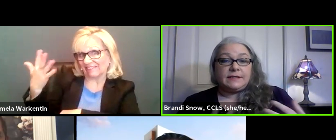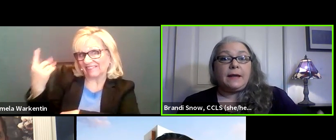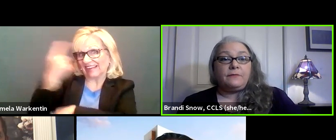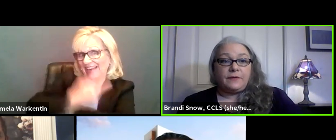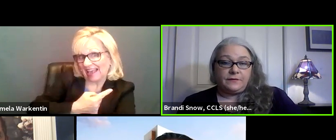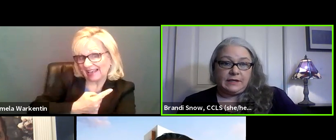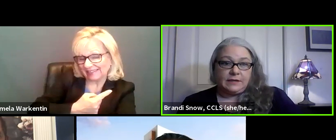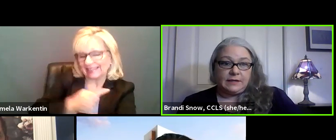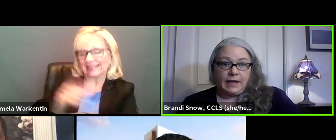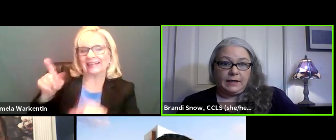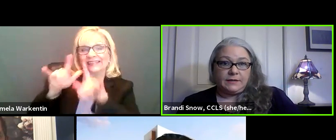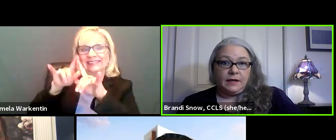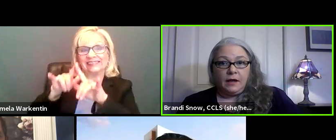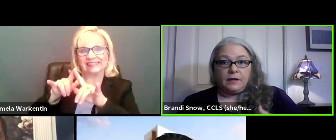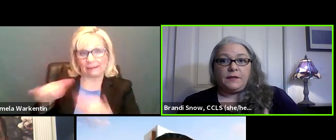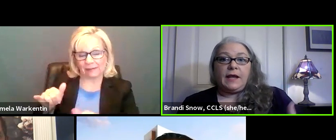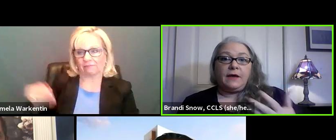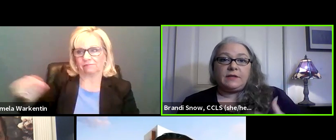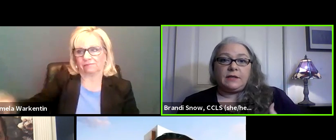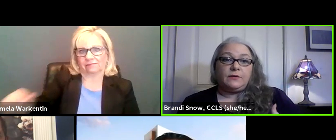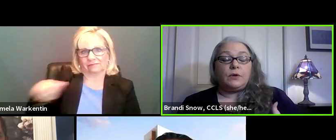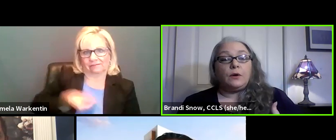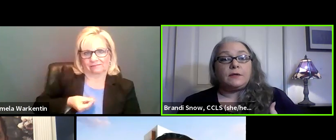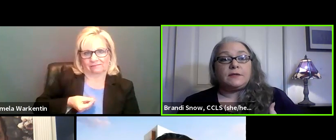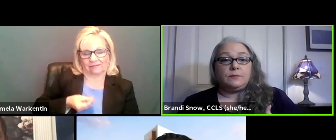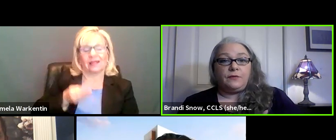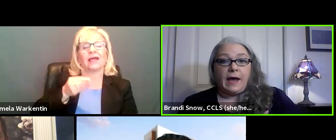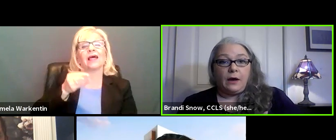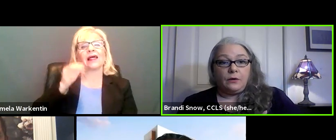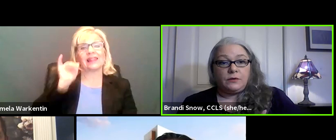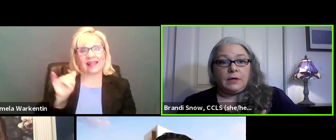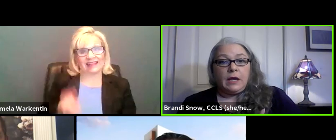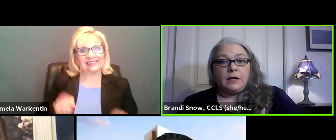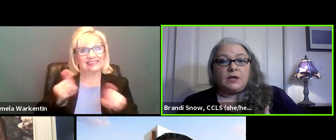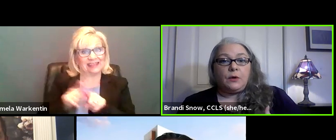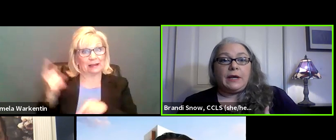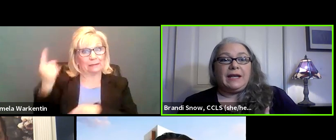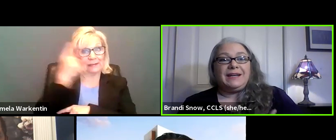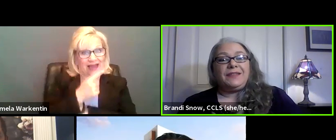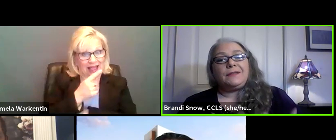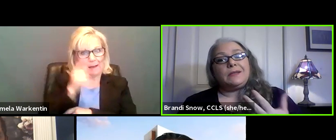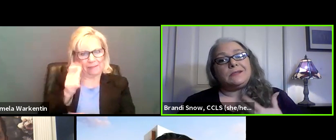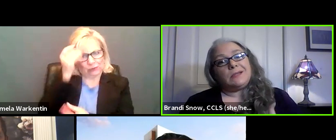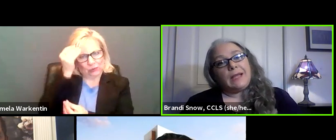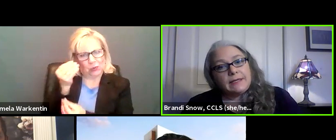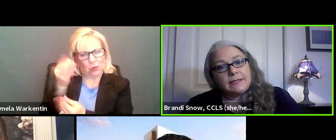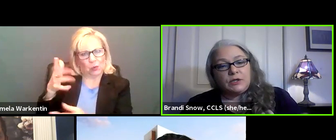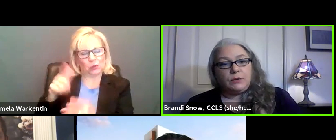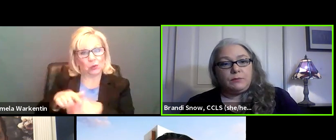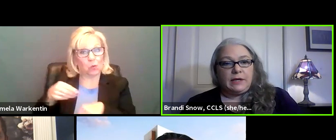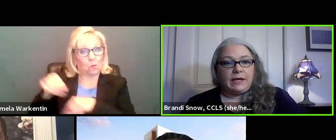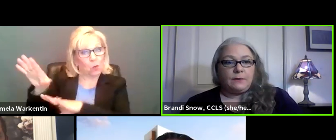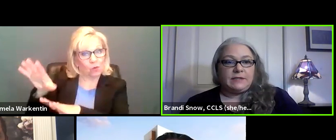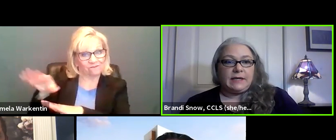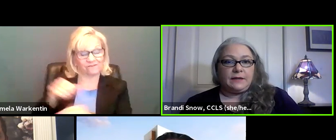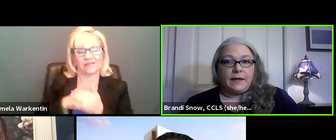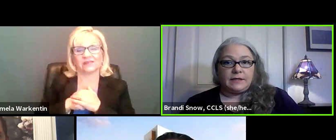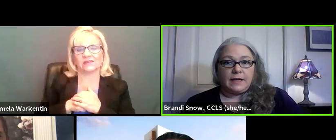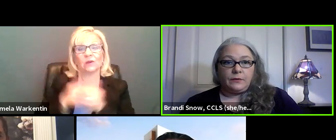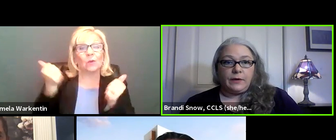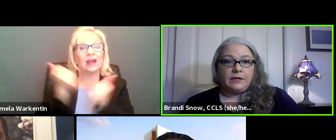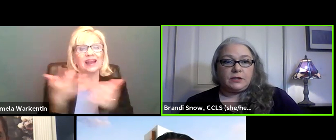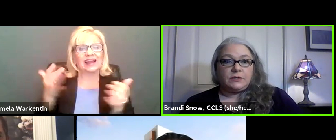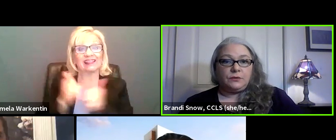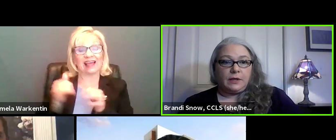it's the same 15 days that they have to give you notice to move out. So anything that delays you in being able to get